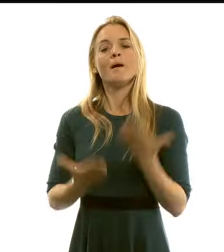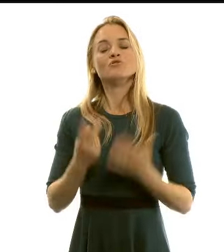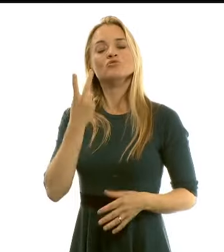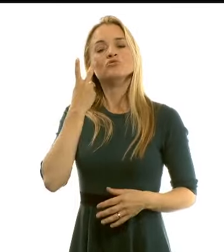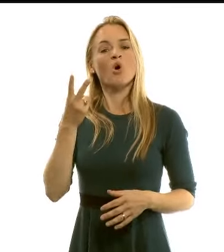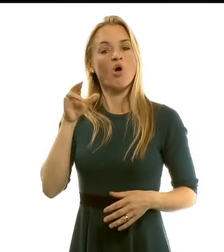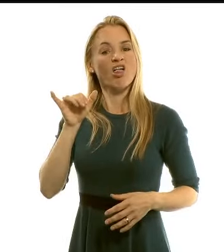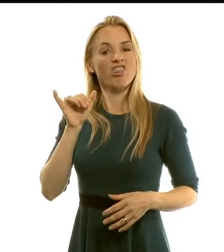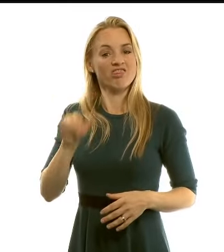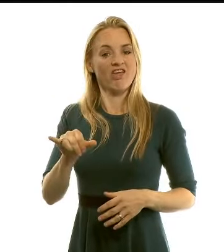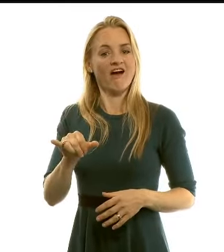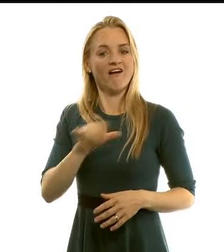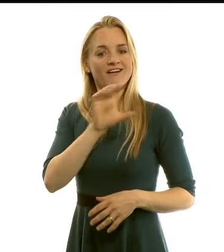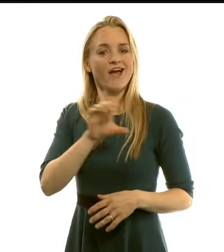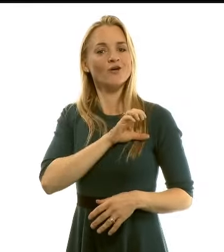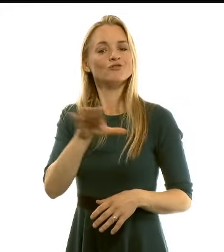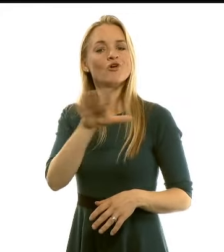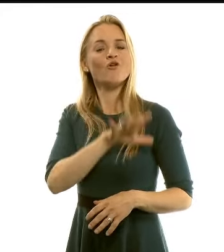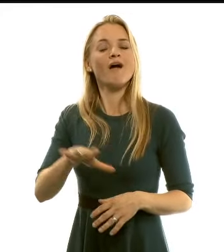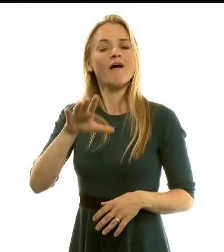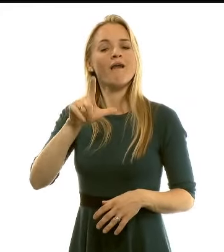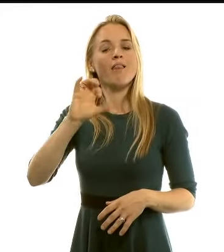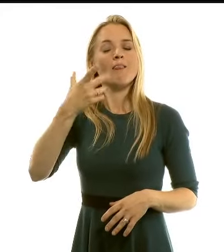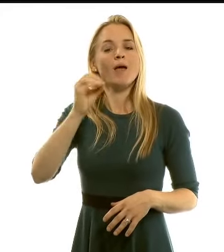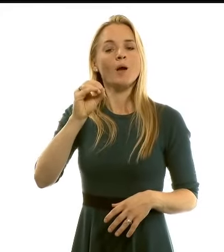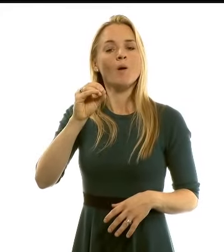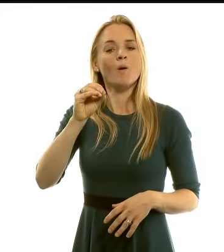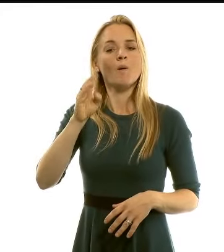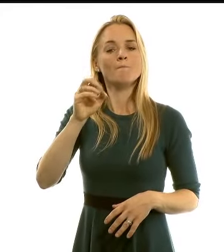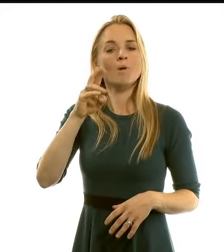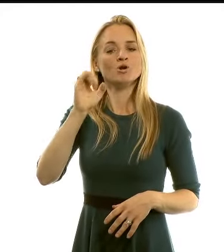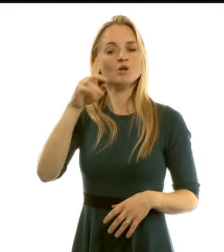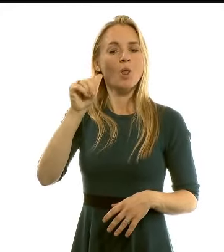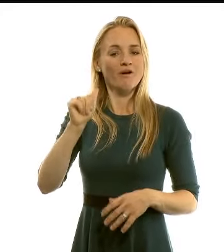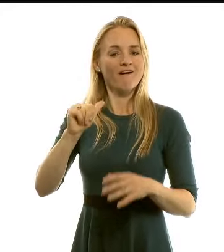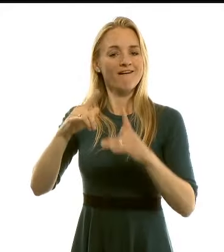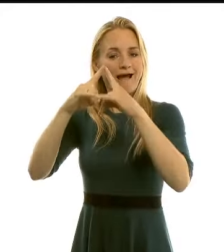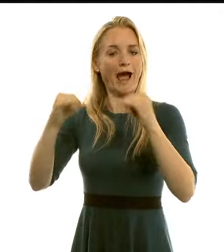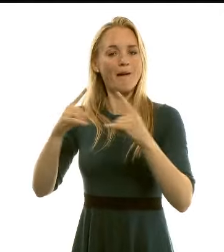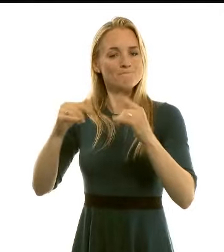Nou Stadium set, where apparently it's really good at headers.